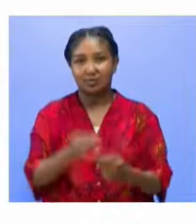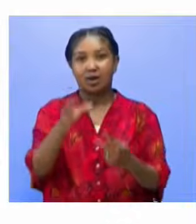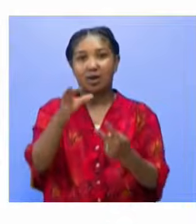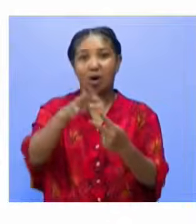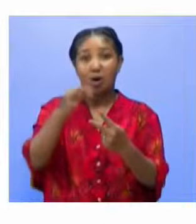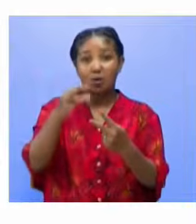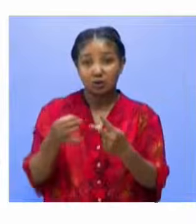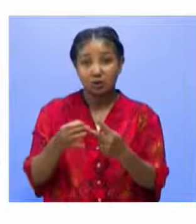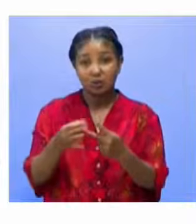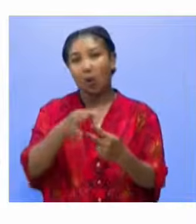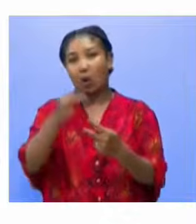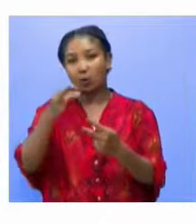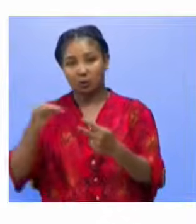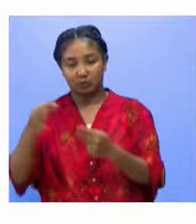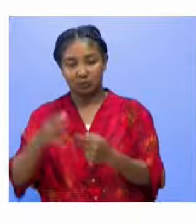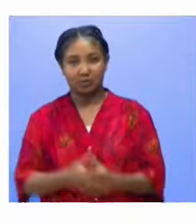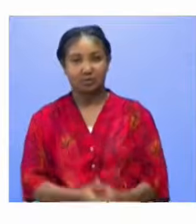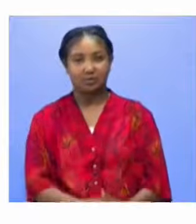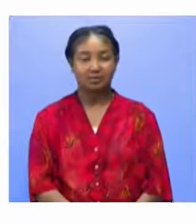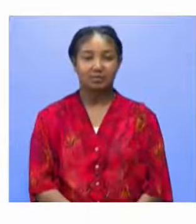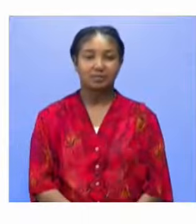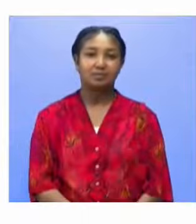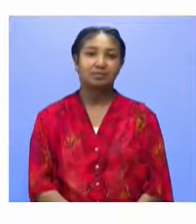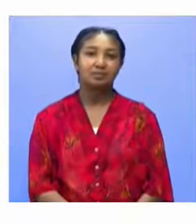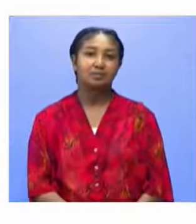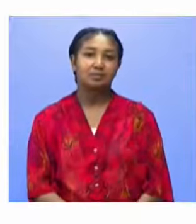or alternative.